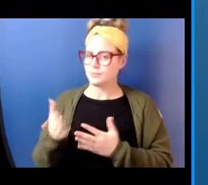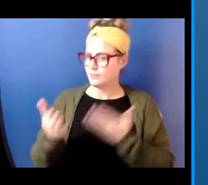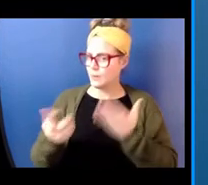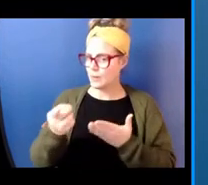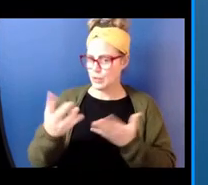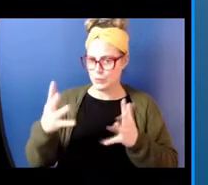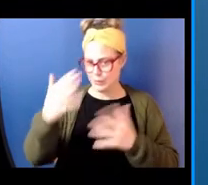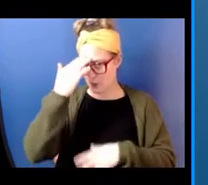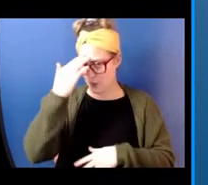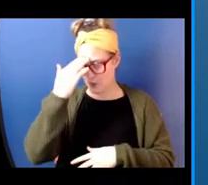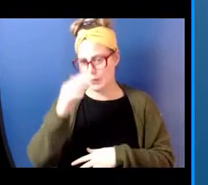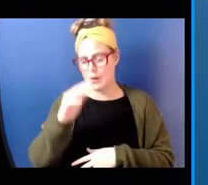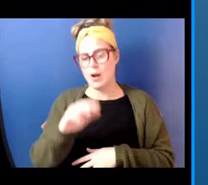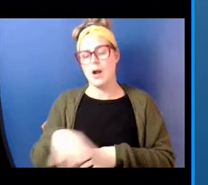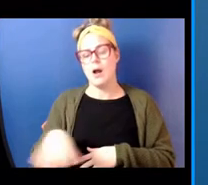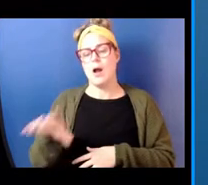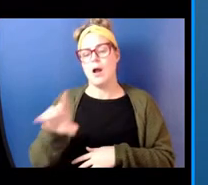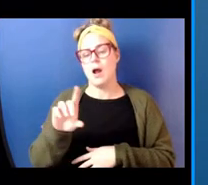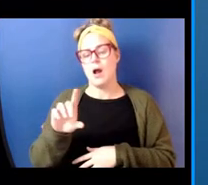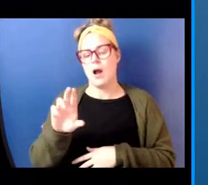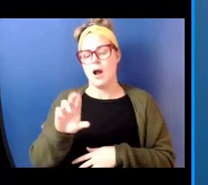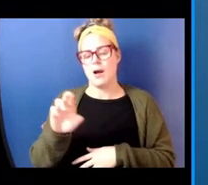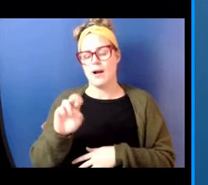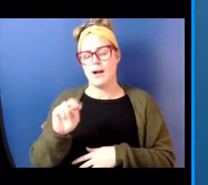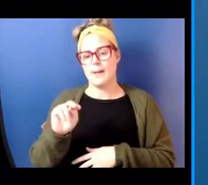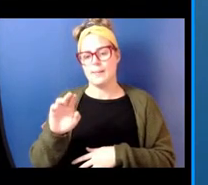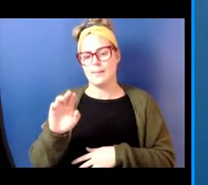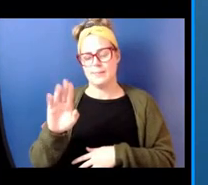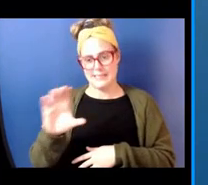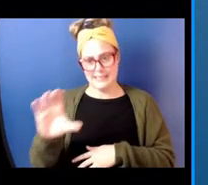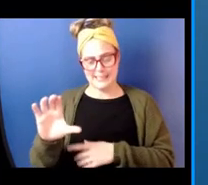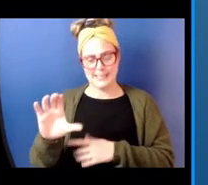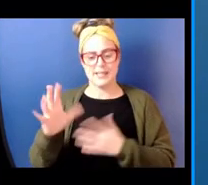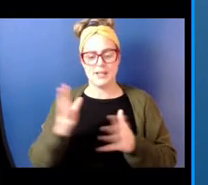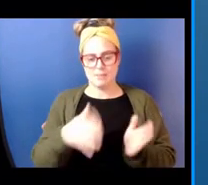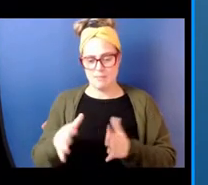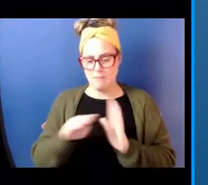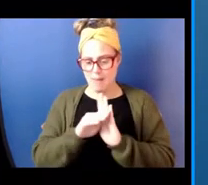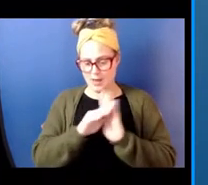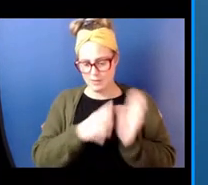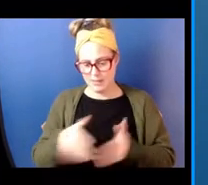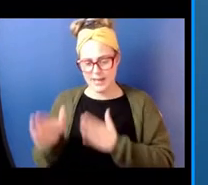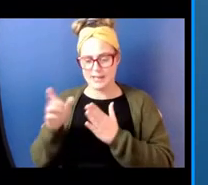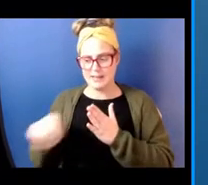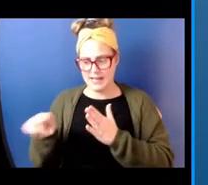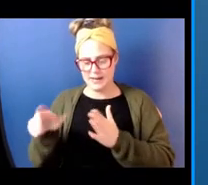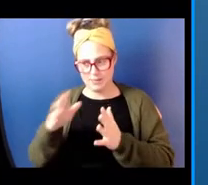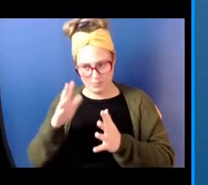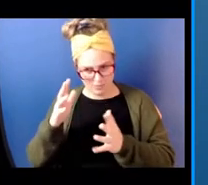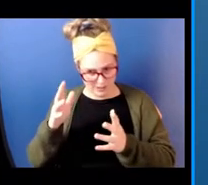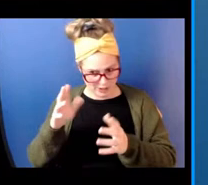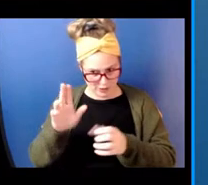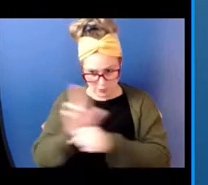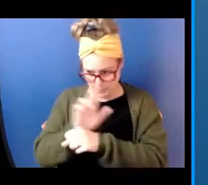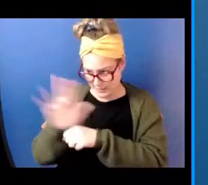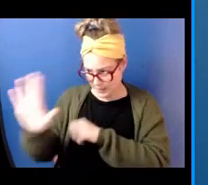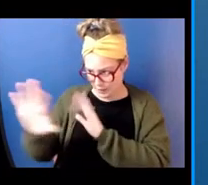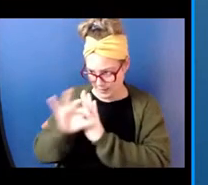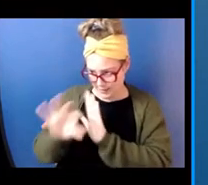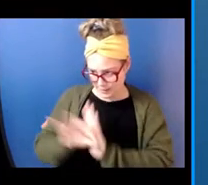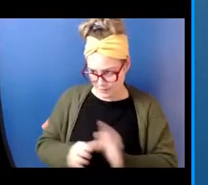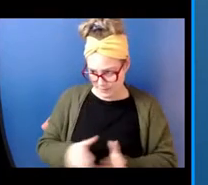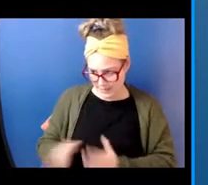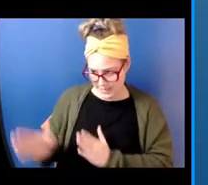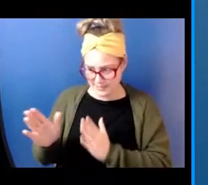RBC prepares a model plan that states may use when preparing their delegate selection plans we provide this model